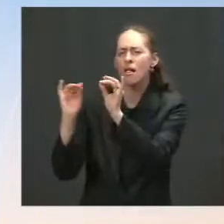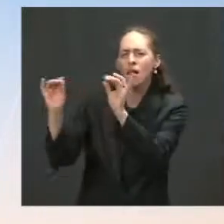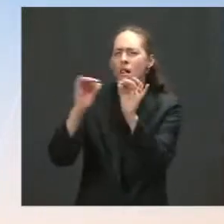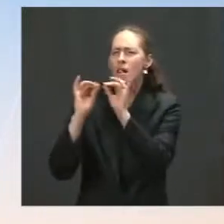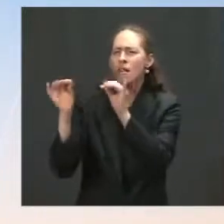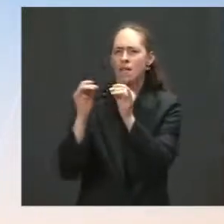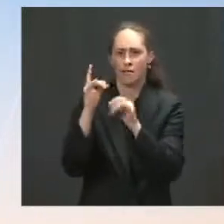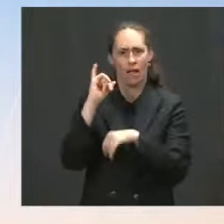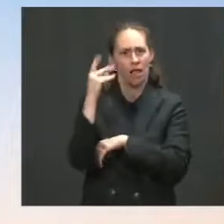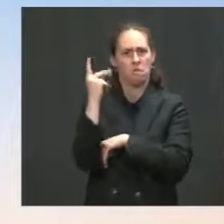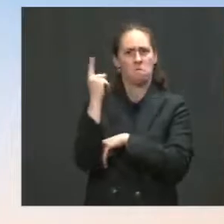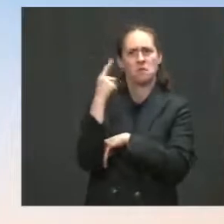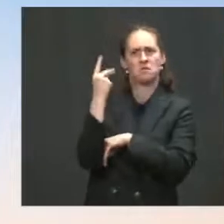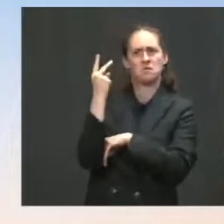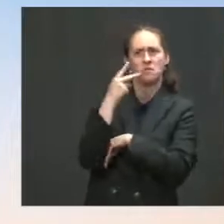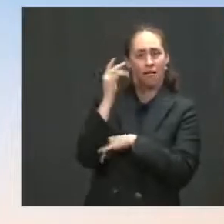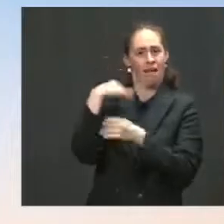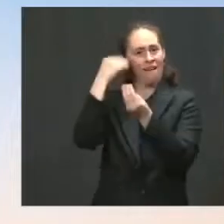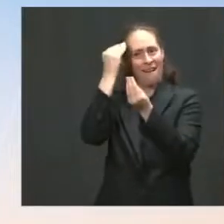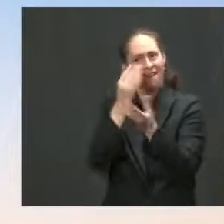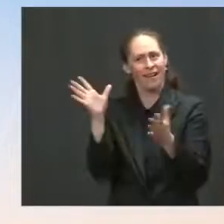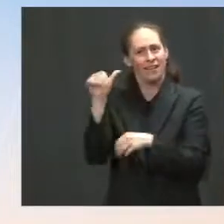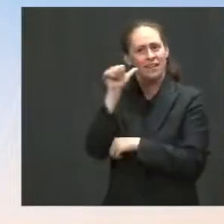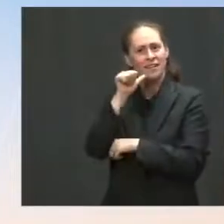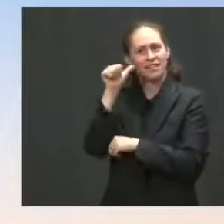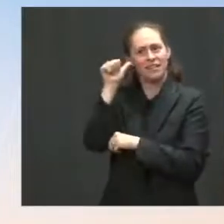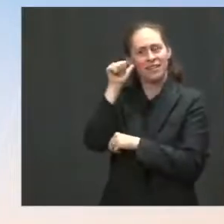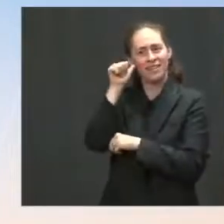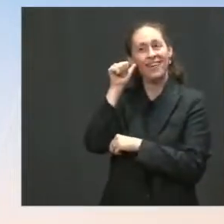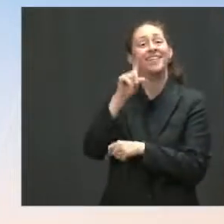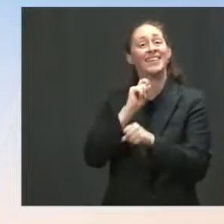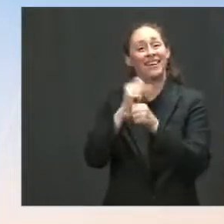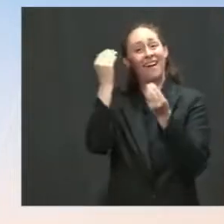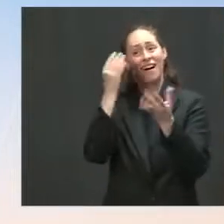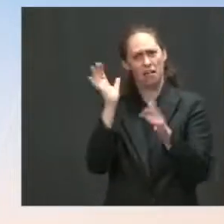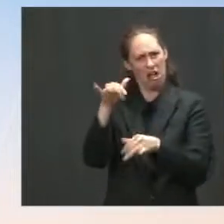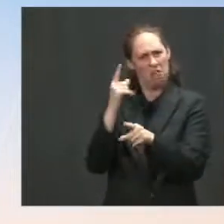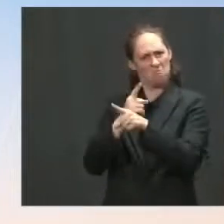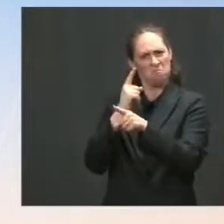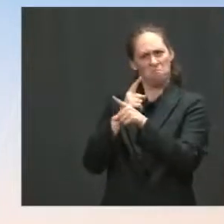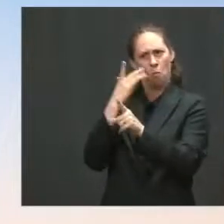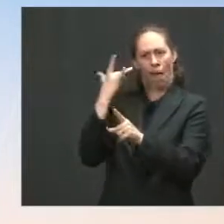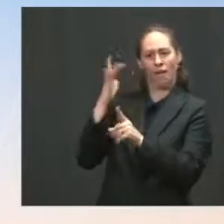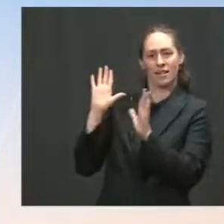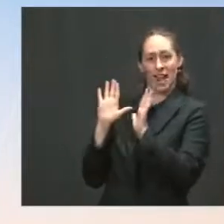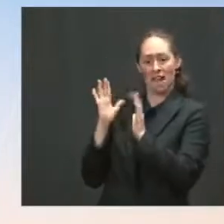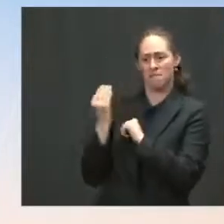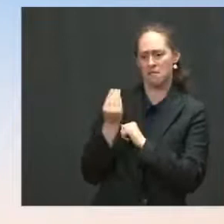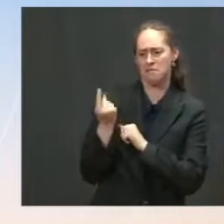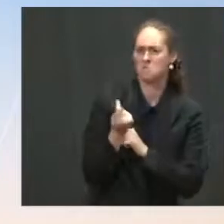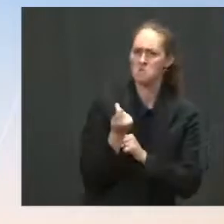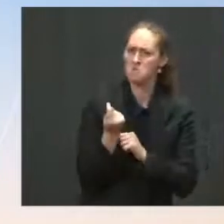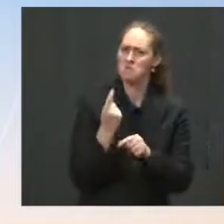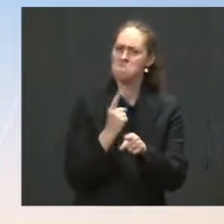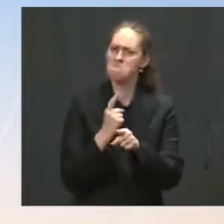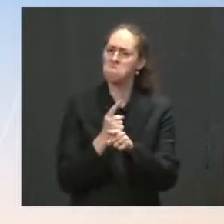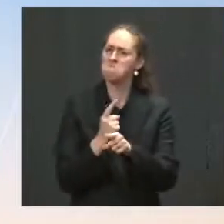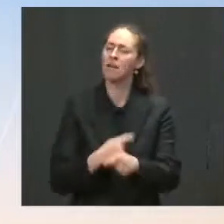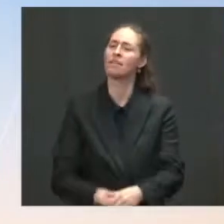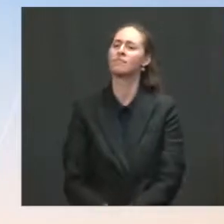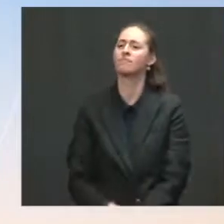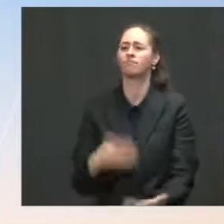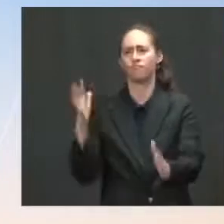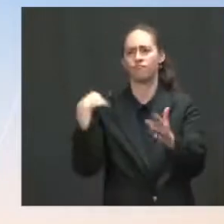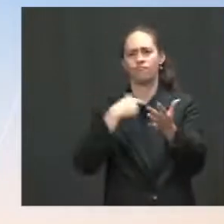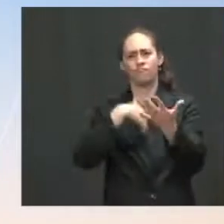that. And when we put out a statement on Monday, right before Gene Sperling came out to the briefing, right before we came out to talk with all of